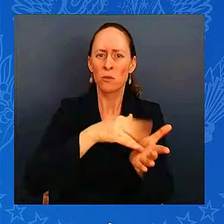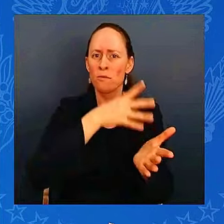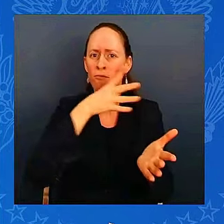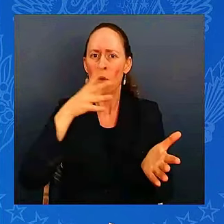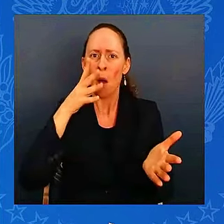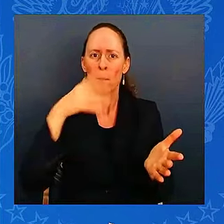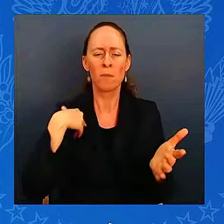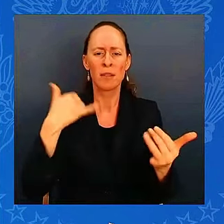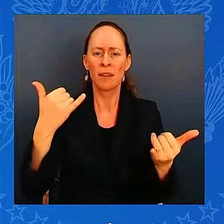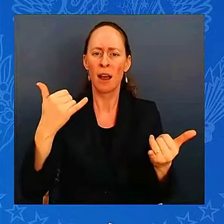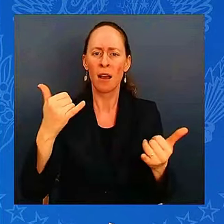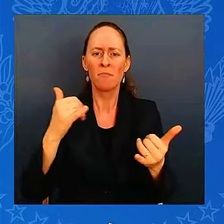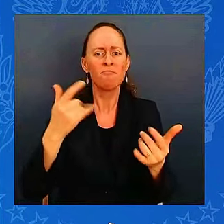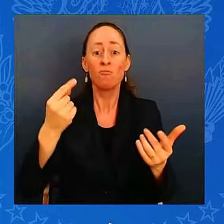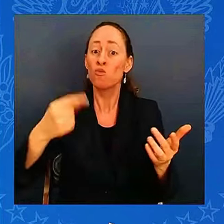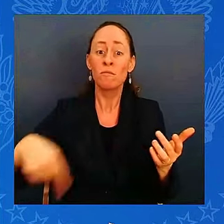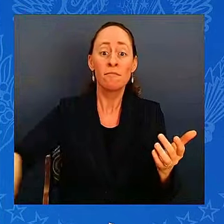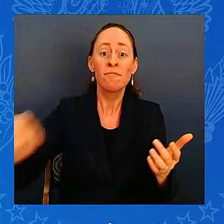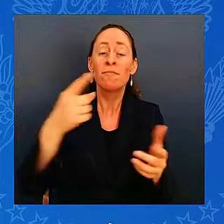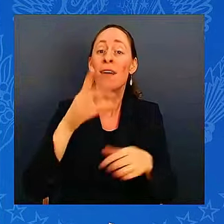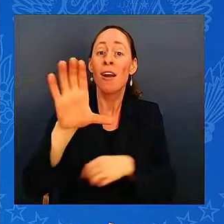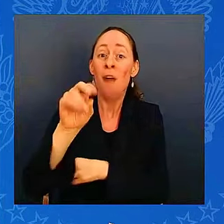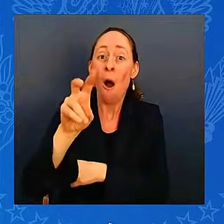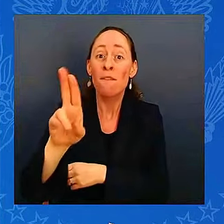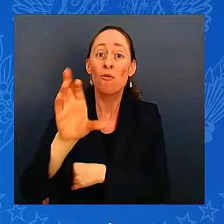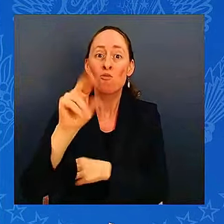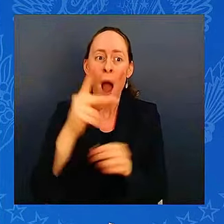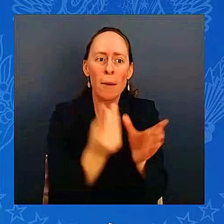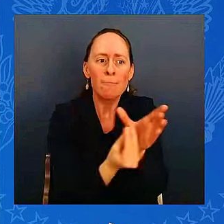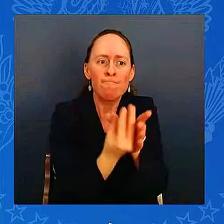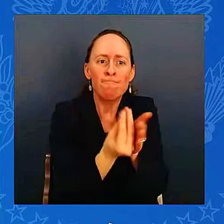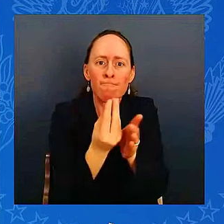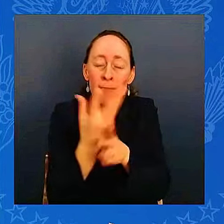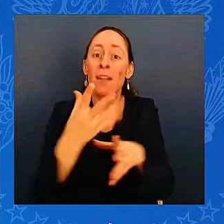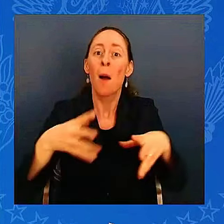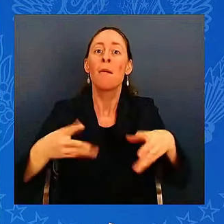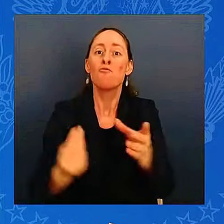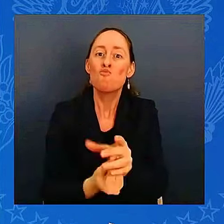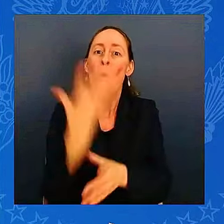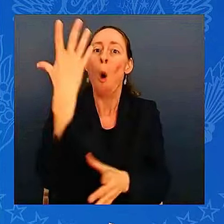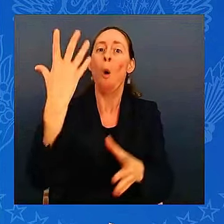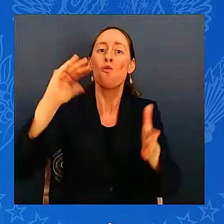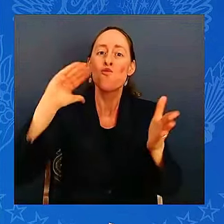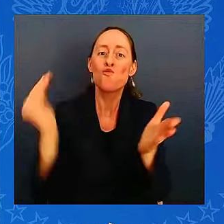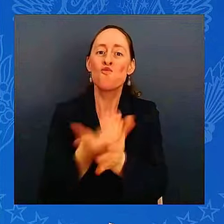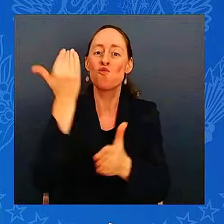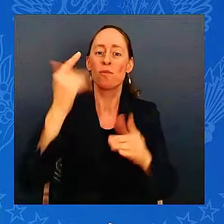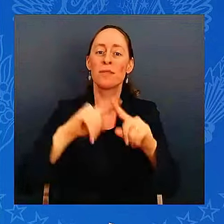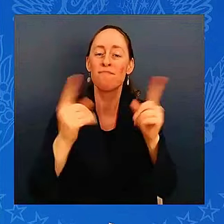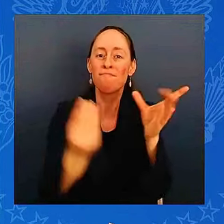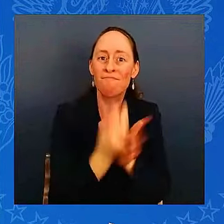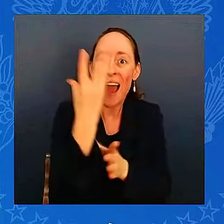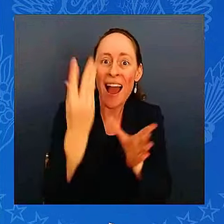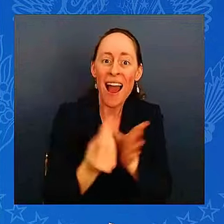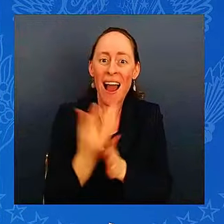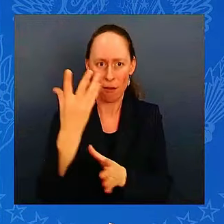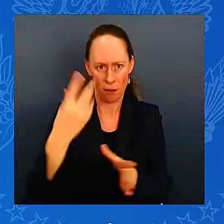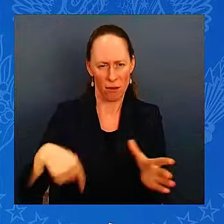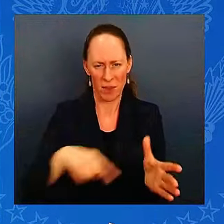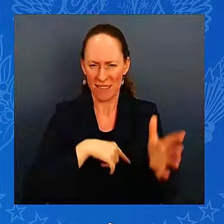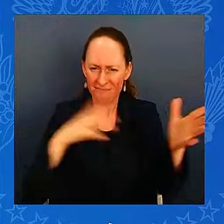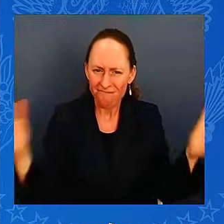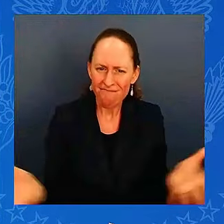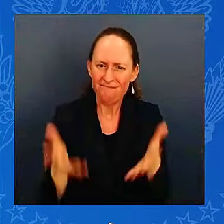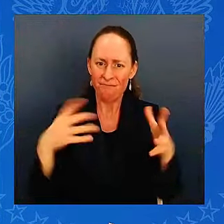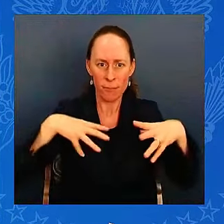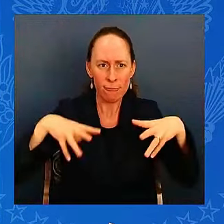nutrient management, storing carbon in the soil, which creates new sources of wealth for farmers, families, and at the same time. We're